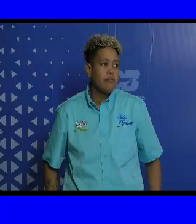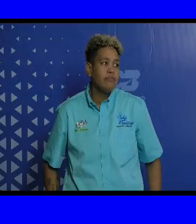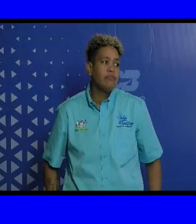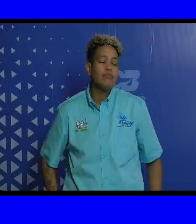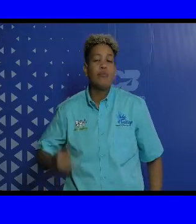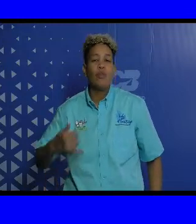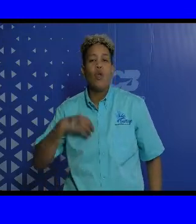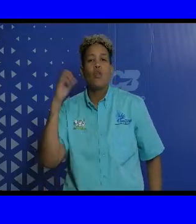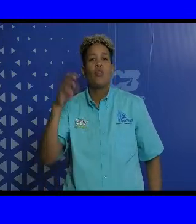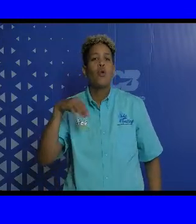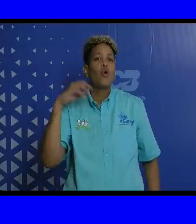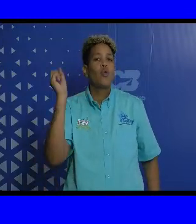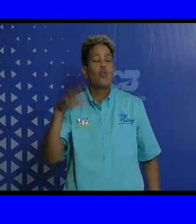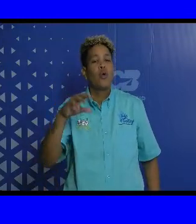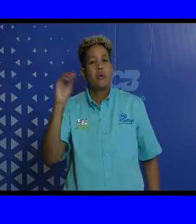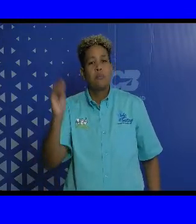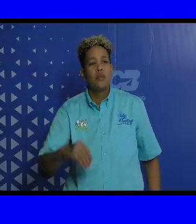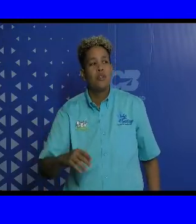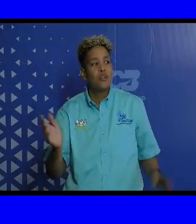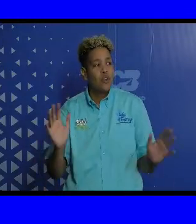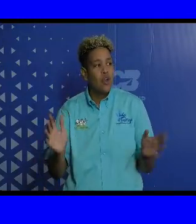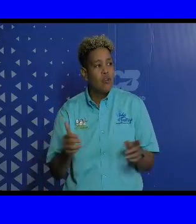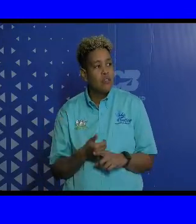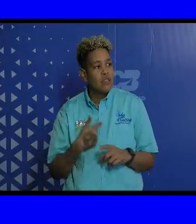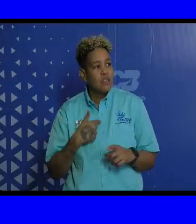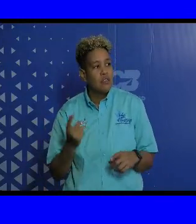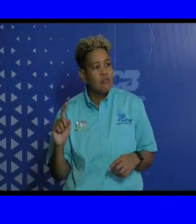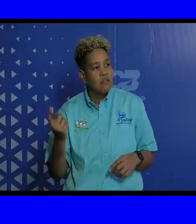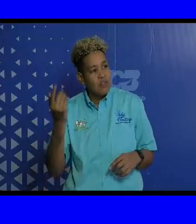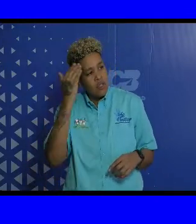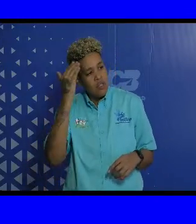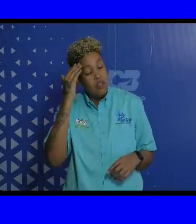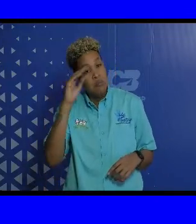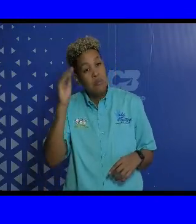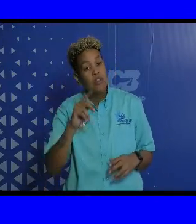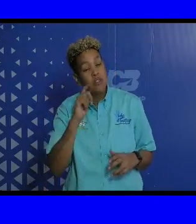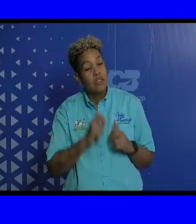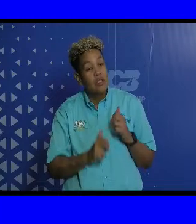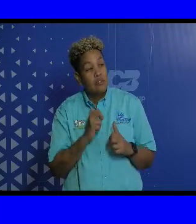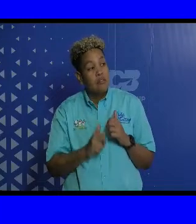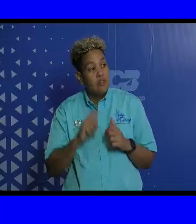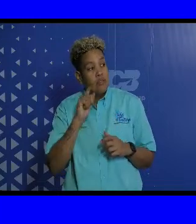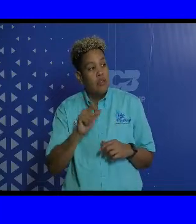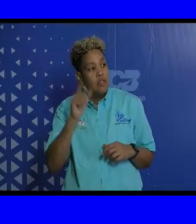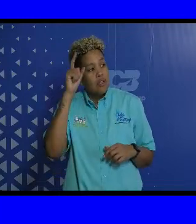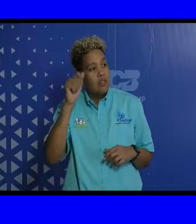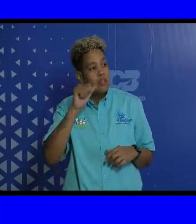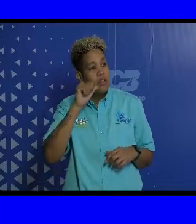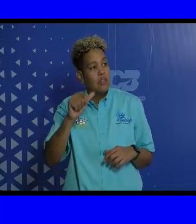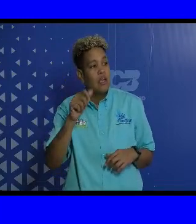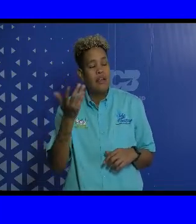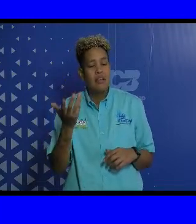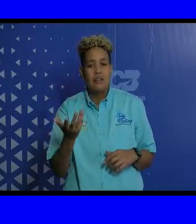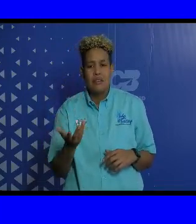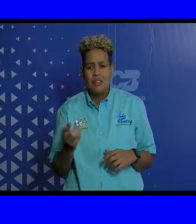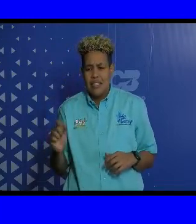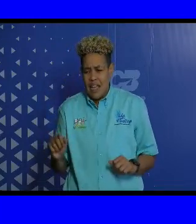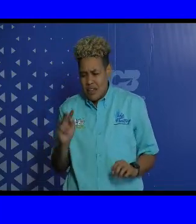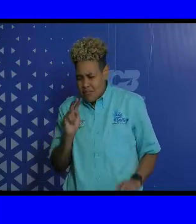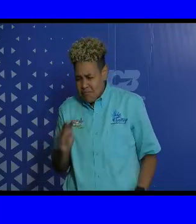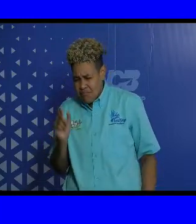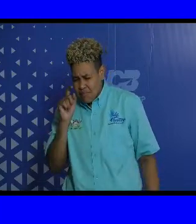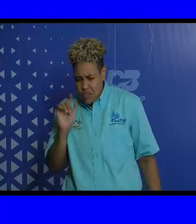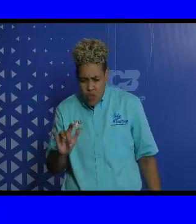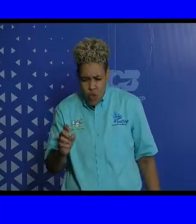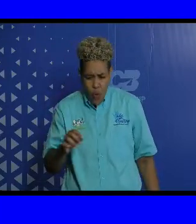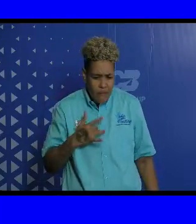Now, I threw out a lot of percentages there, and I'm the first to acknowledge that percentages are difficult to understand. They're not tangible. They're not something you can necessarily touch